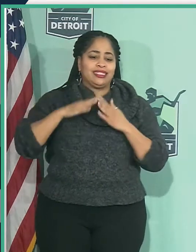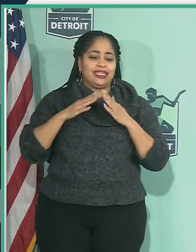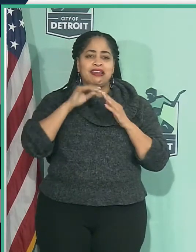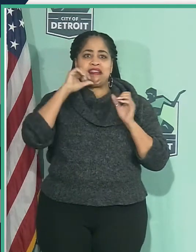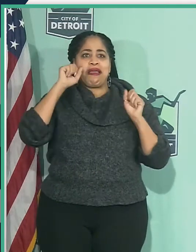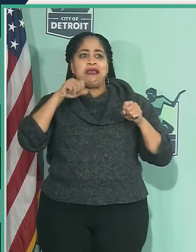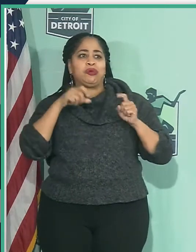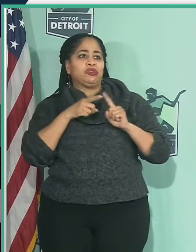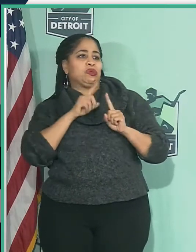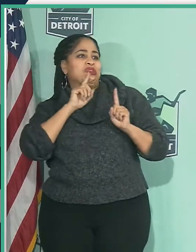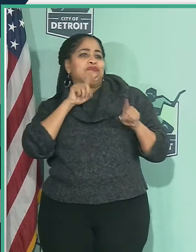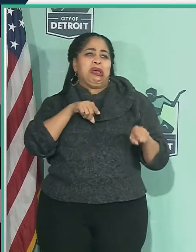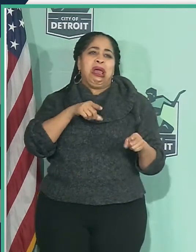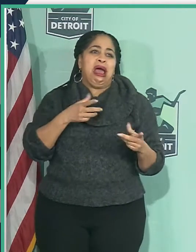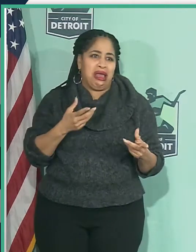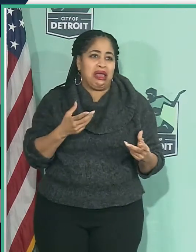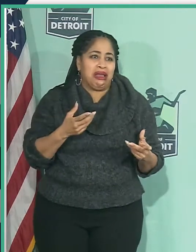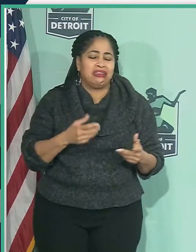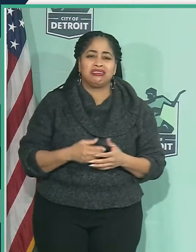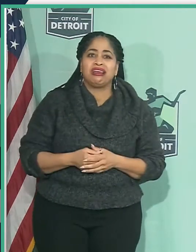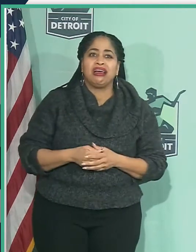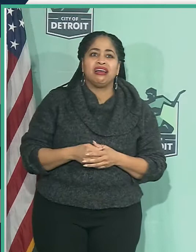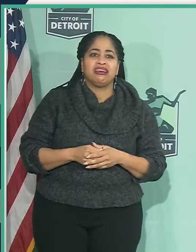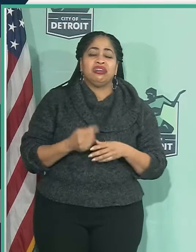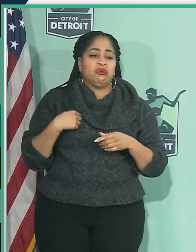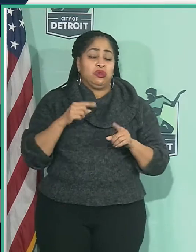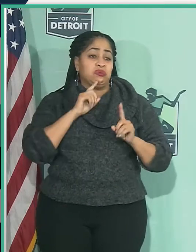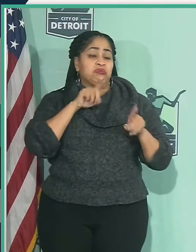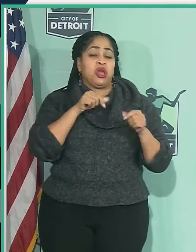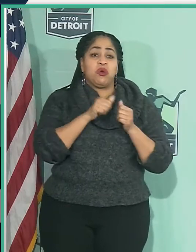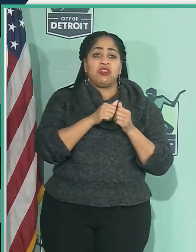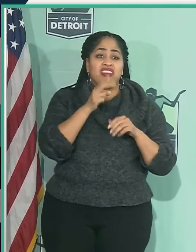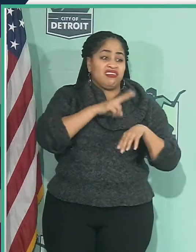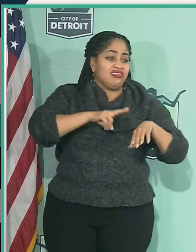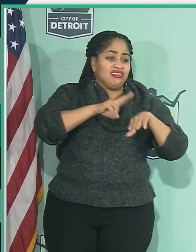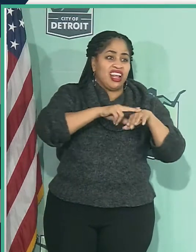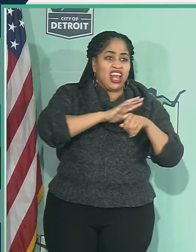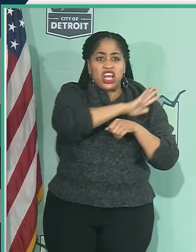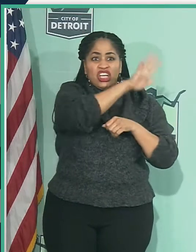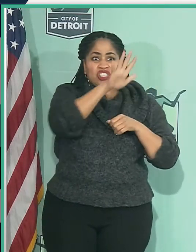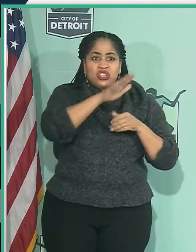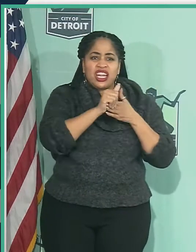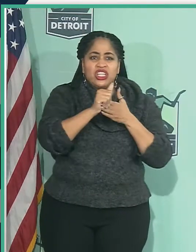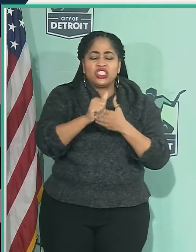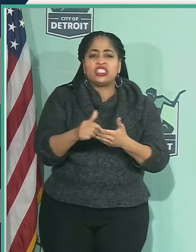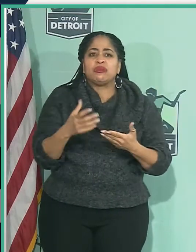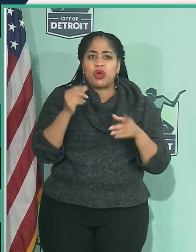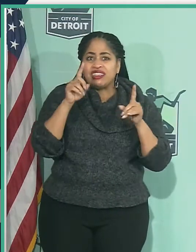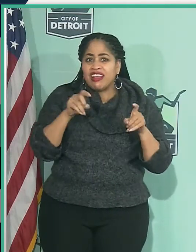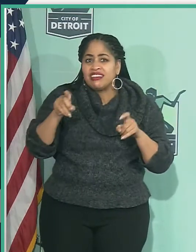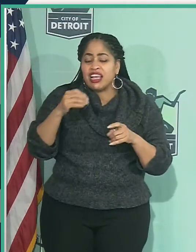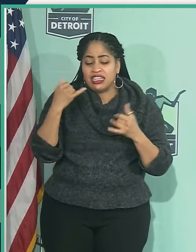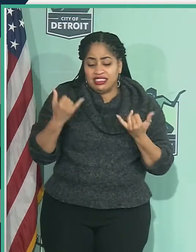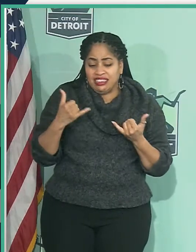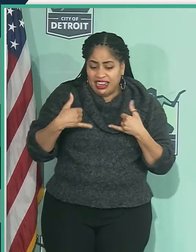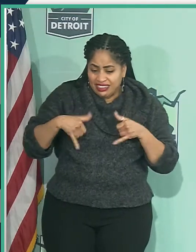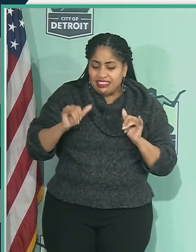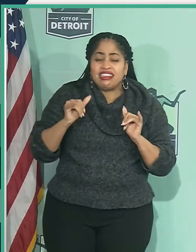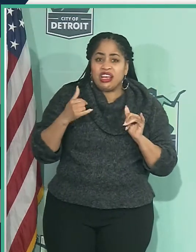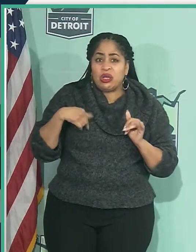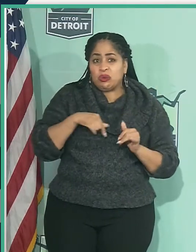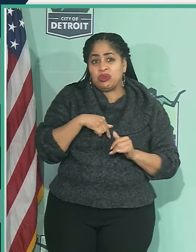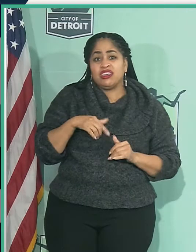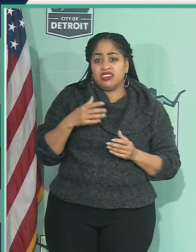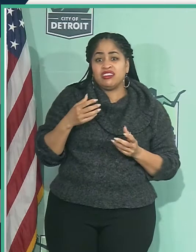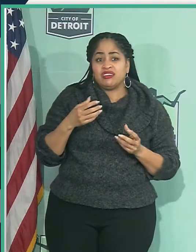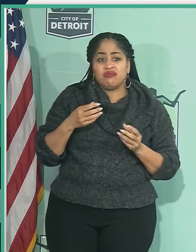of responding. In fact, we responded with national leadership on testing, and we today continue to be about certainly